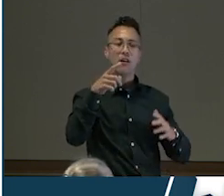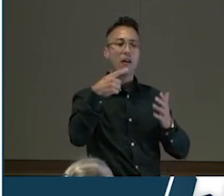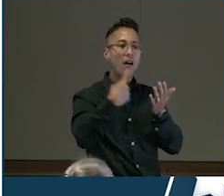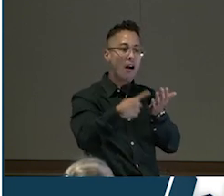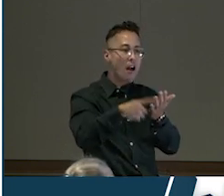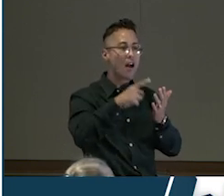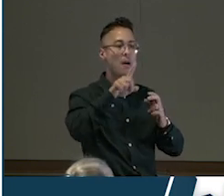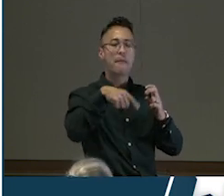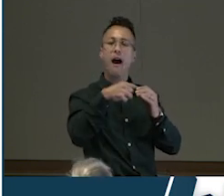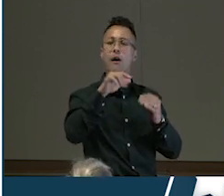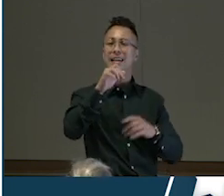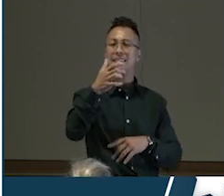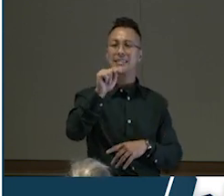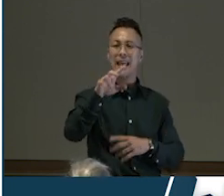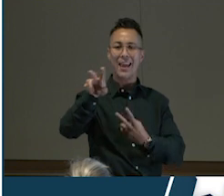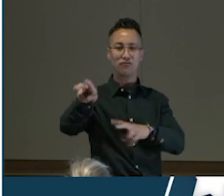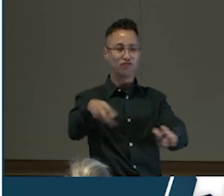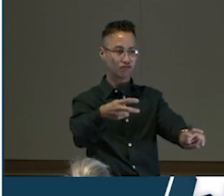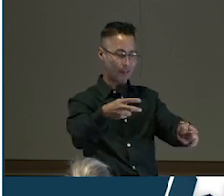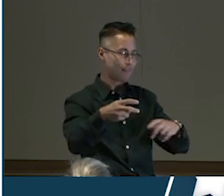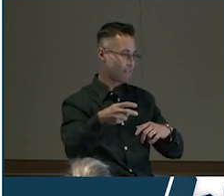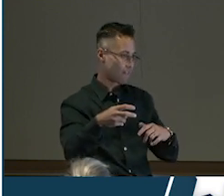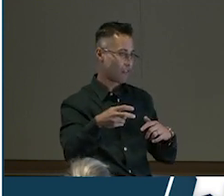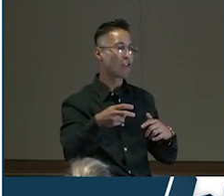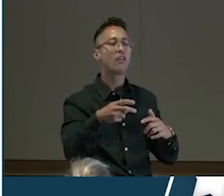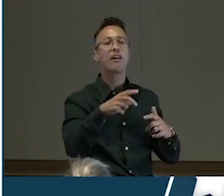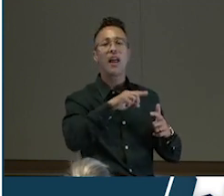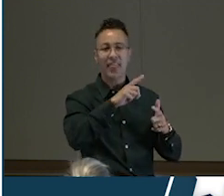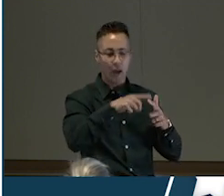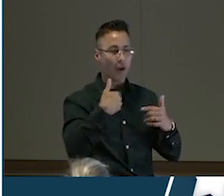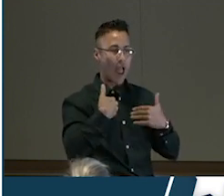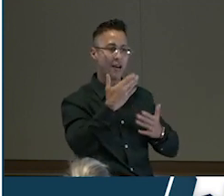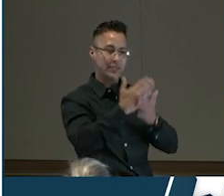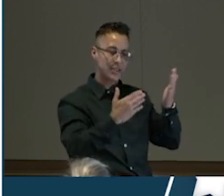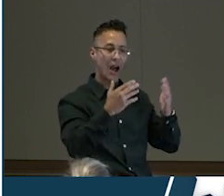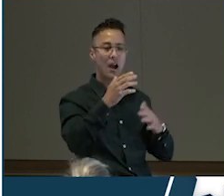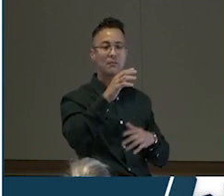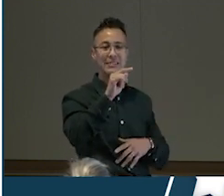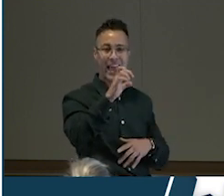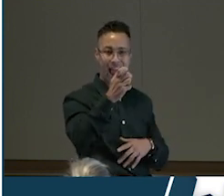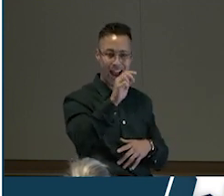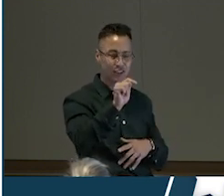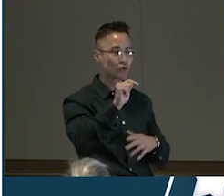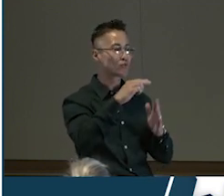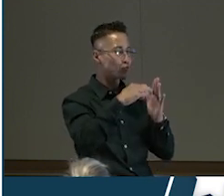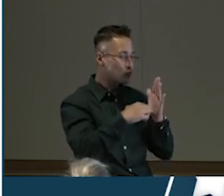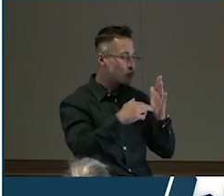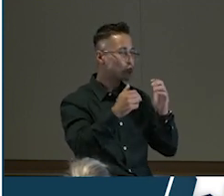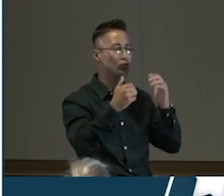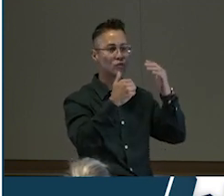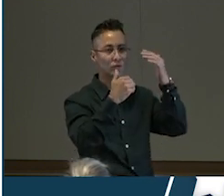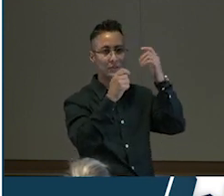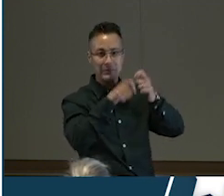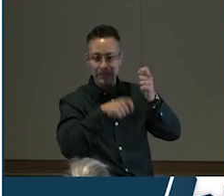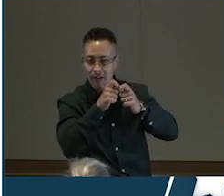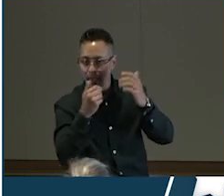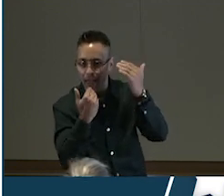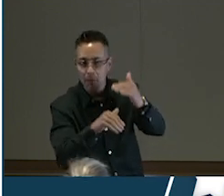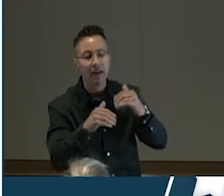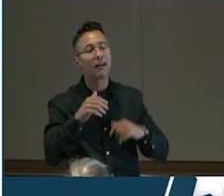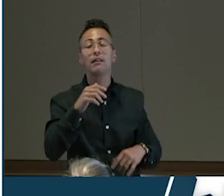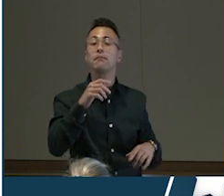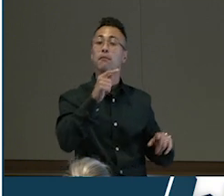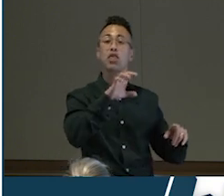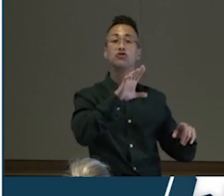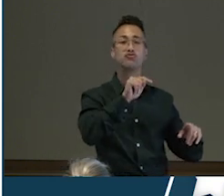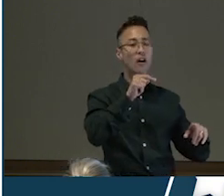estate transfer, and that's where, again, you get into the taxation rules on estate transfer and limits, and certainly the trust won't have